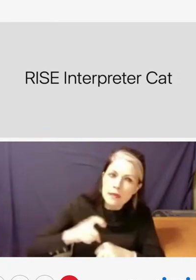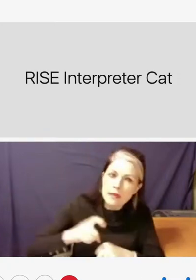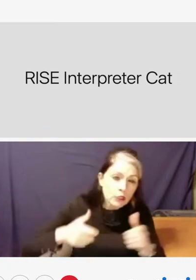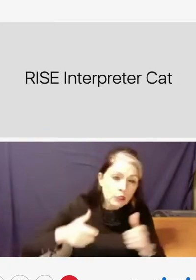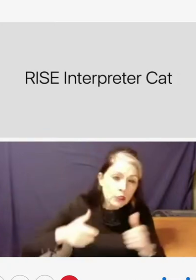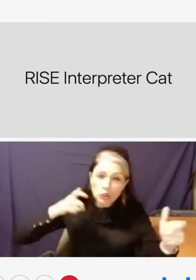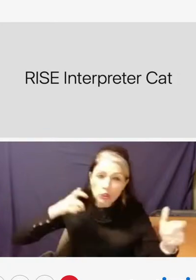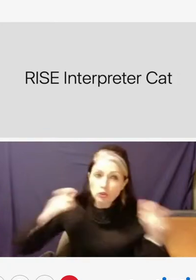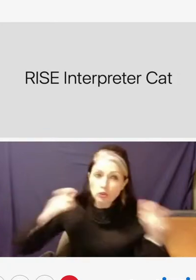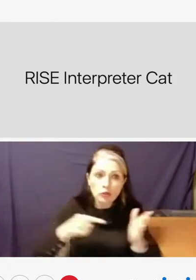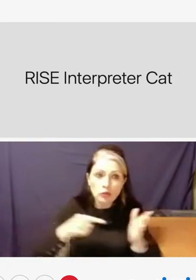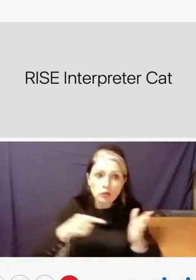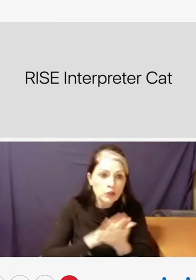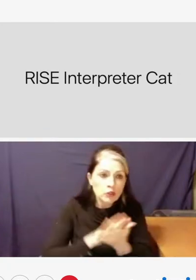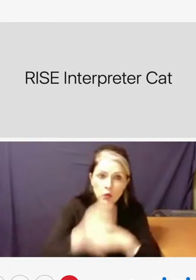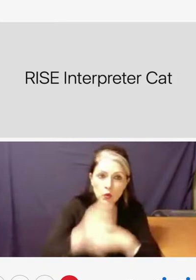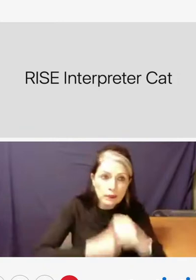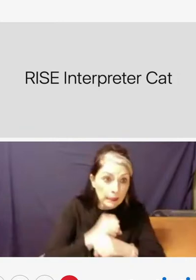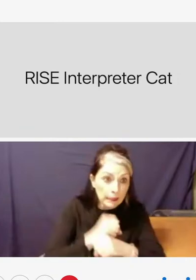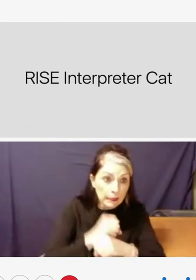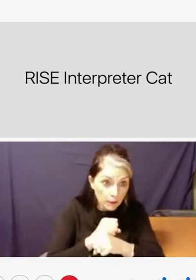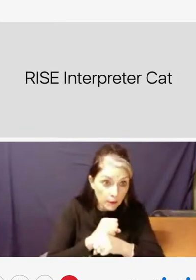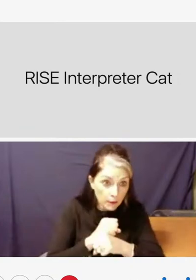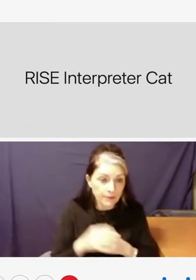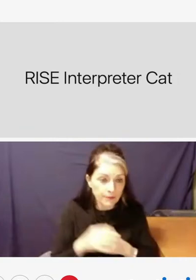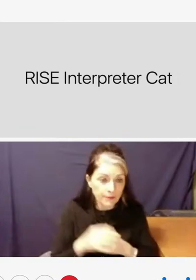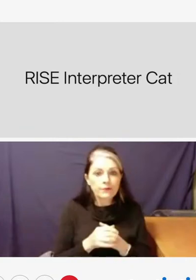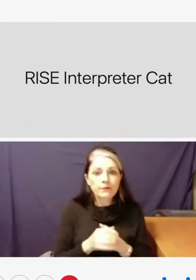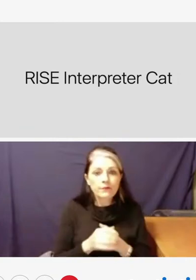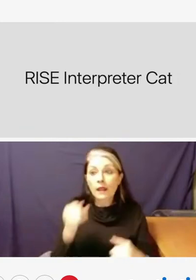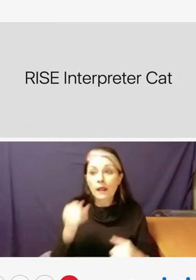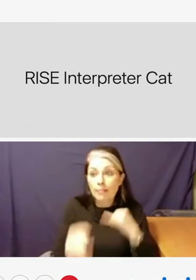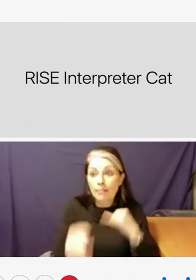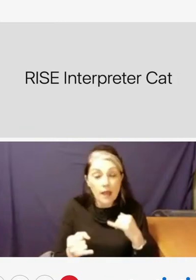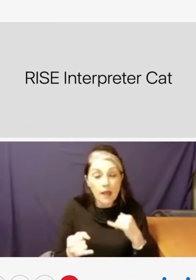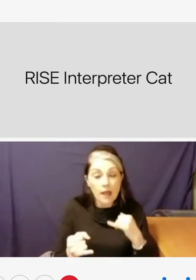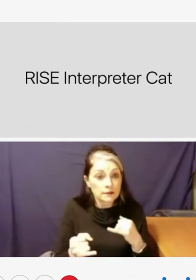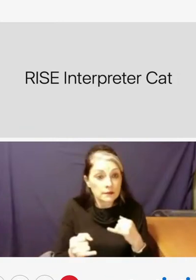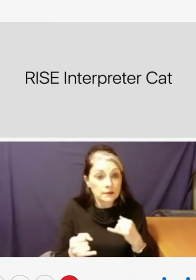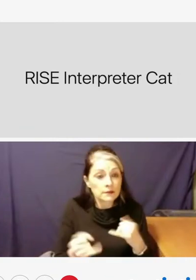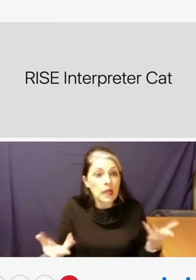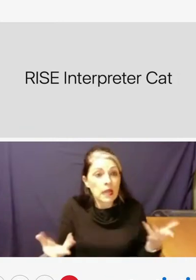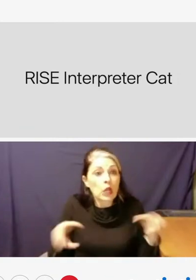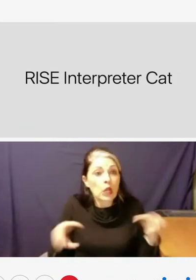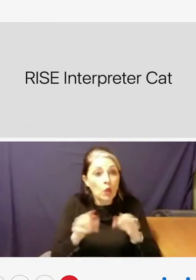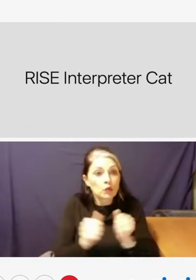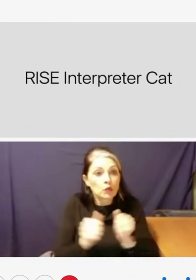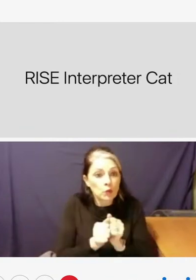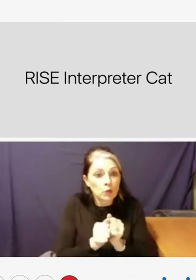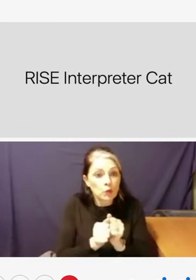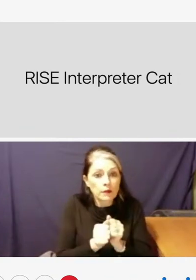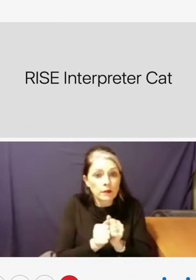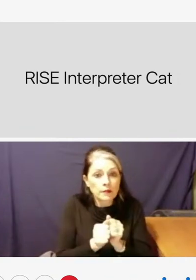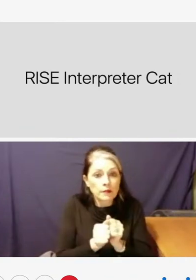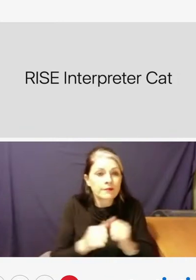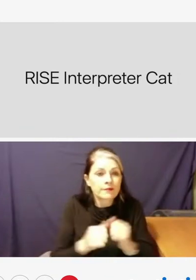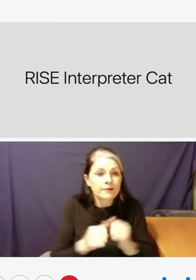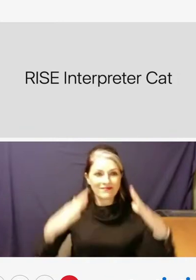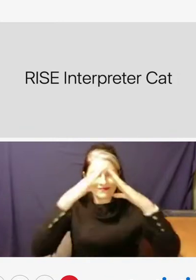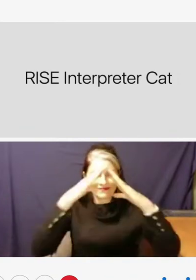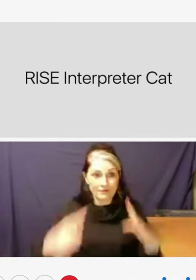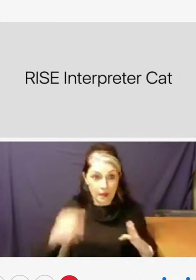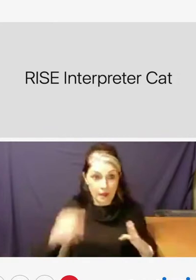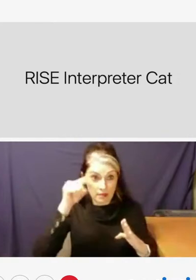slide please and then last but not least I'd like to close out with our intensive supports and again intensive supports are for those